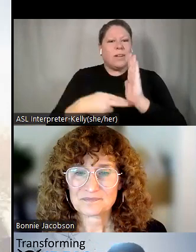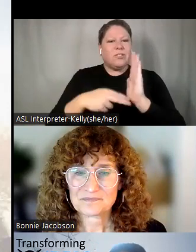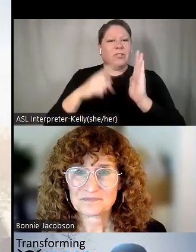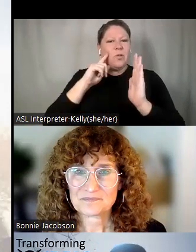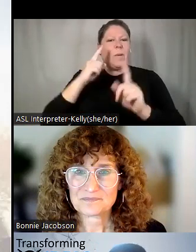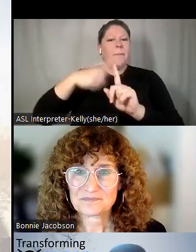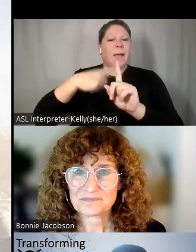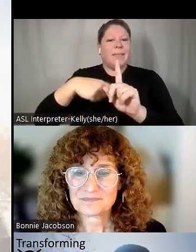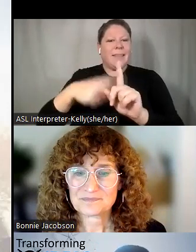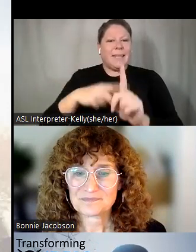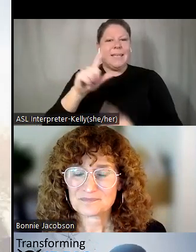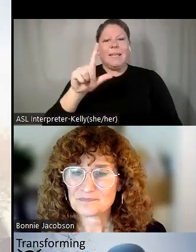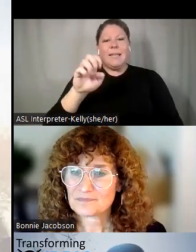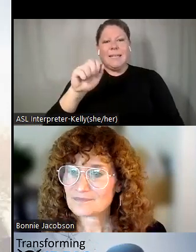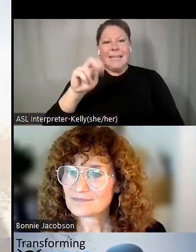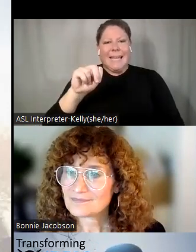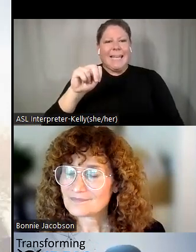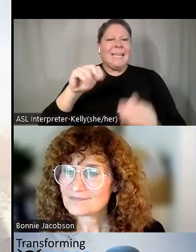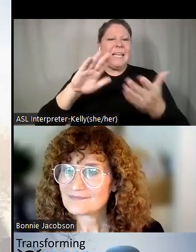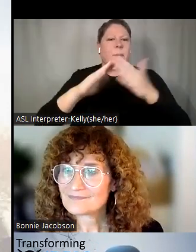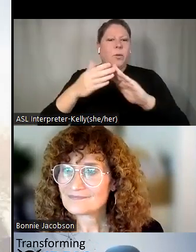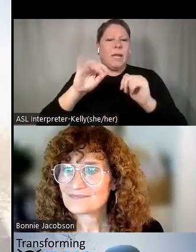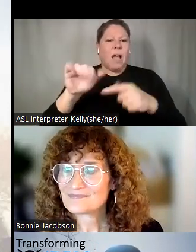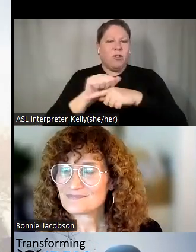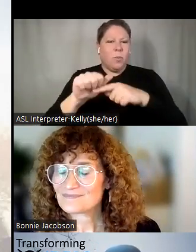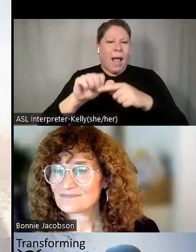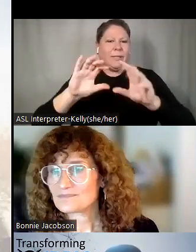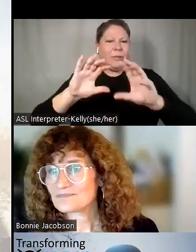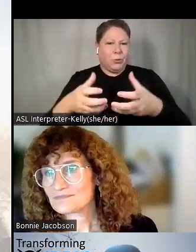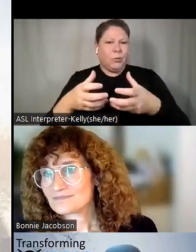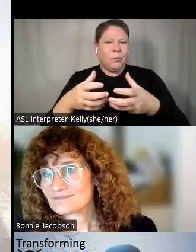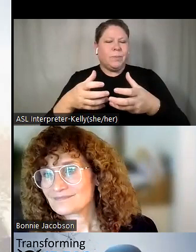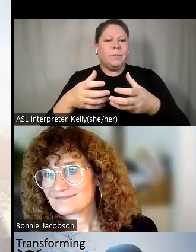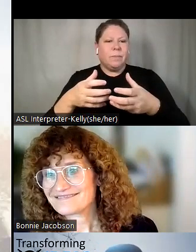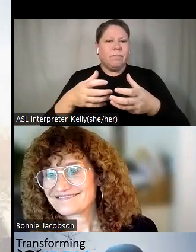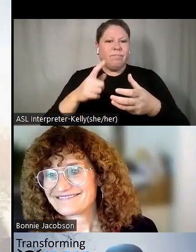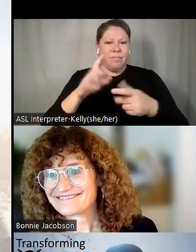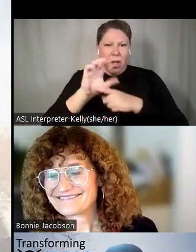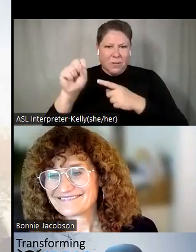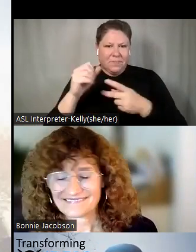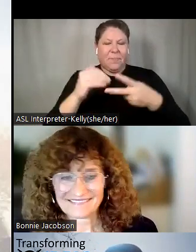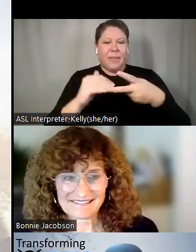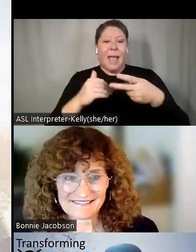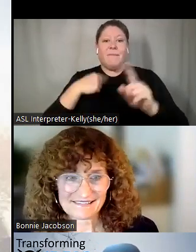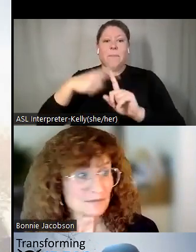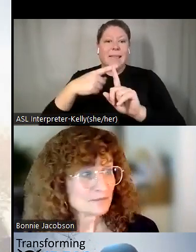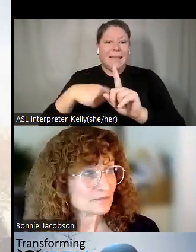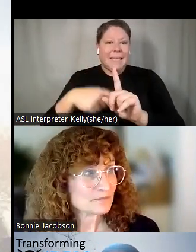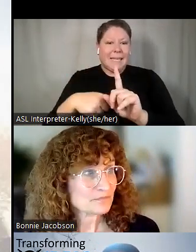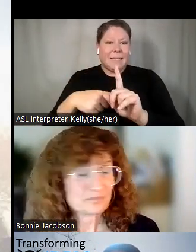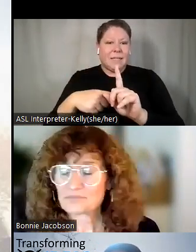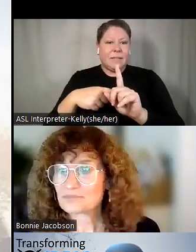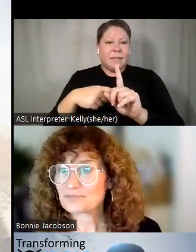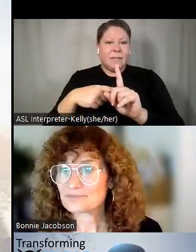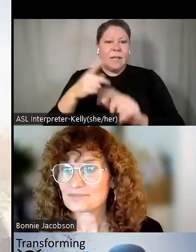monthly community of practice. And those are pretty awesome. We also have a monthly